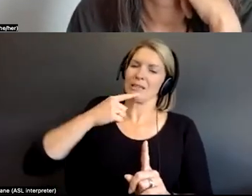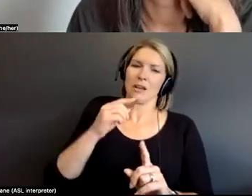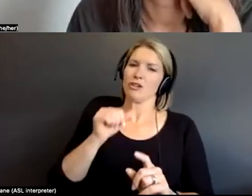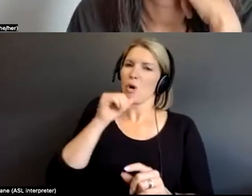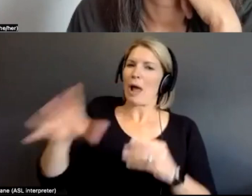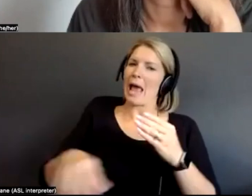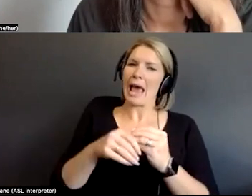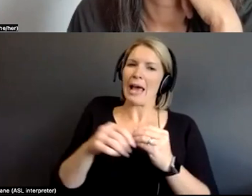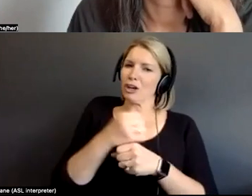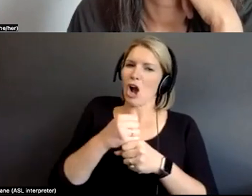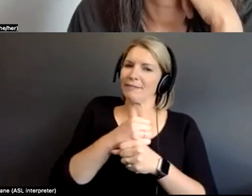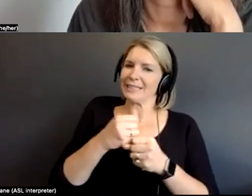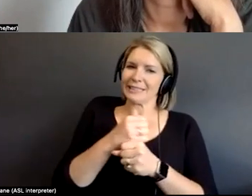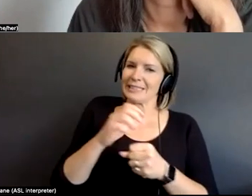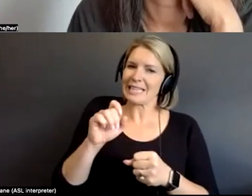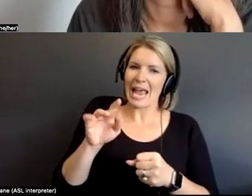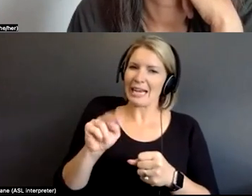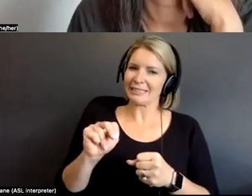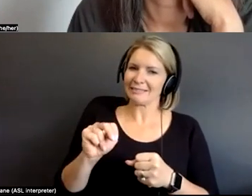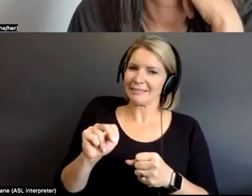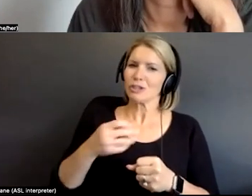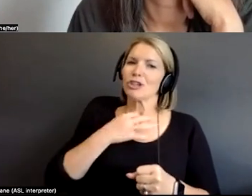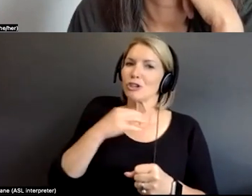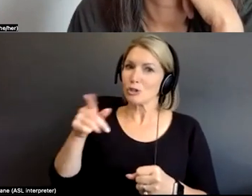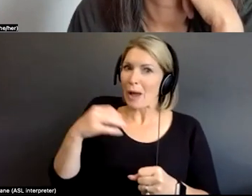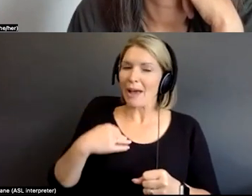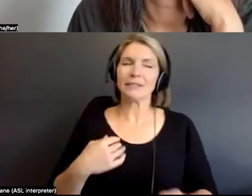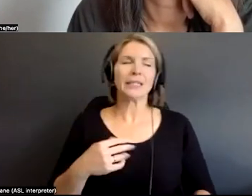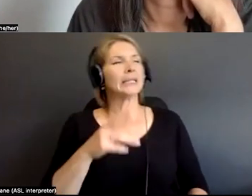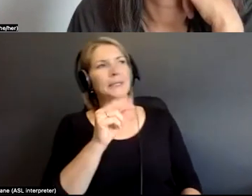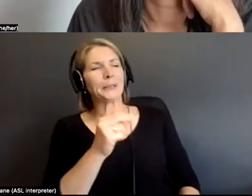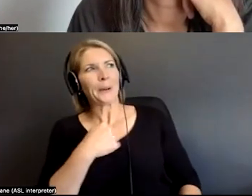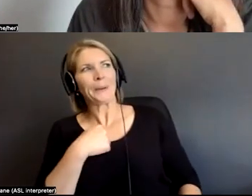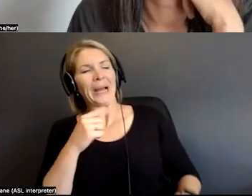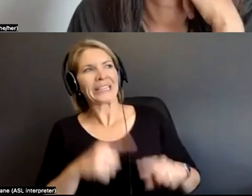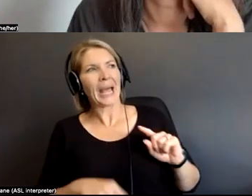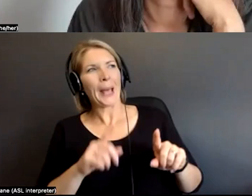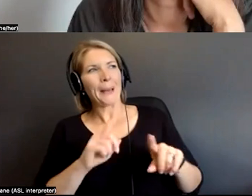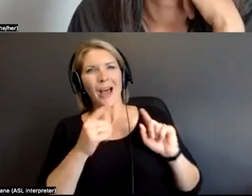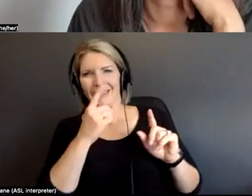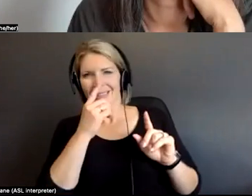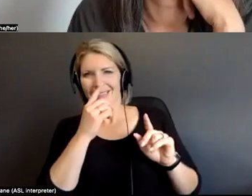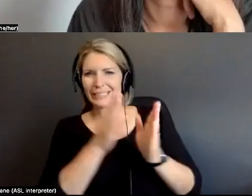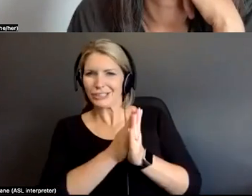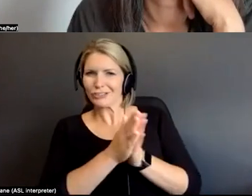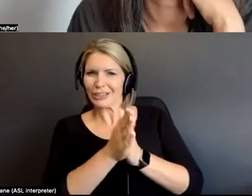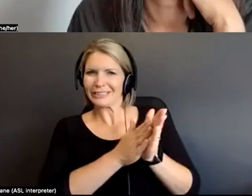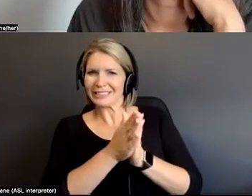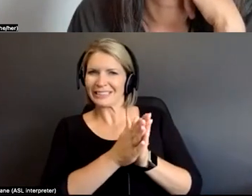Honestly, not off the top of my head either. I can't think of any right now, but that is so interesting. A point of going too